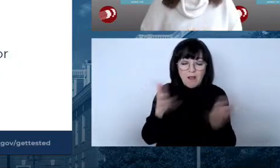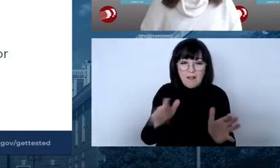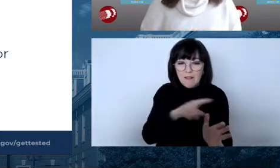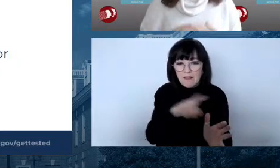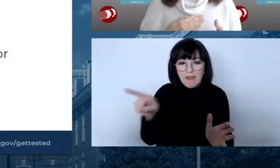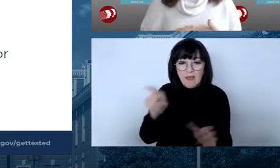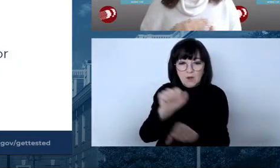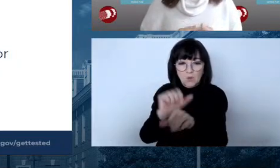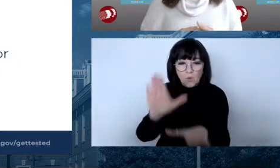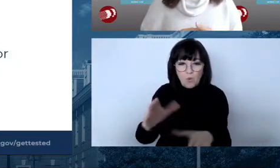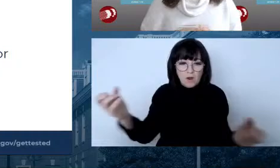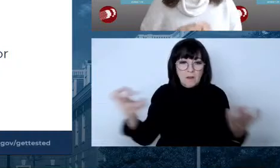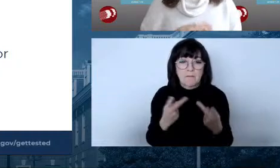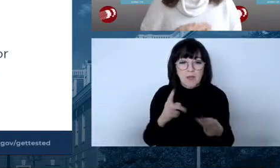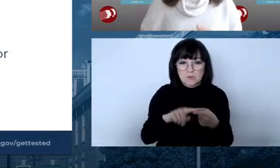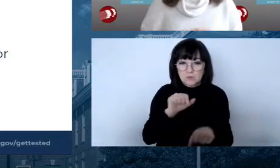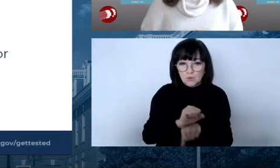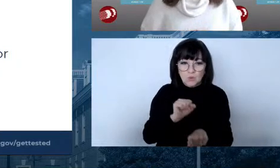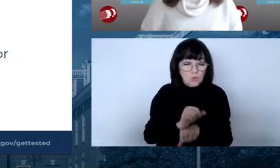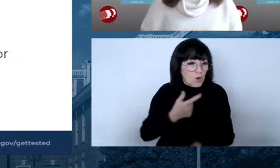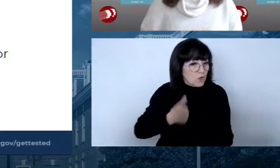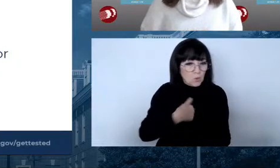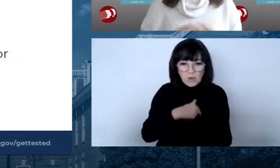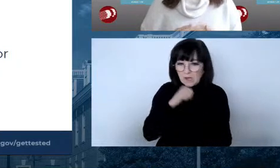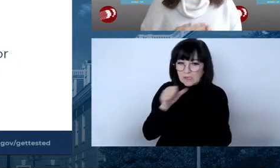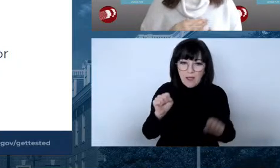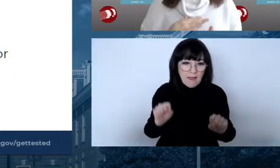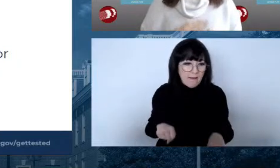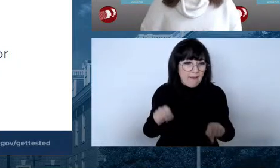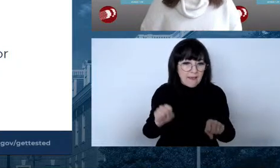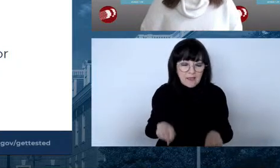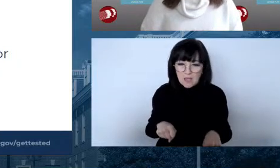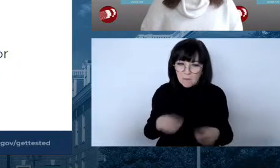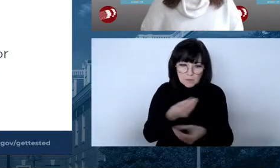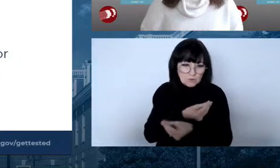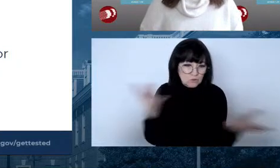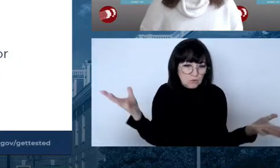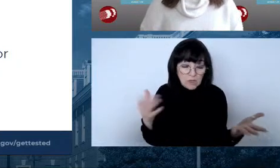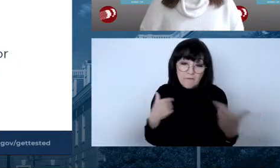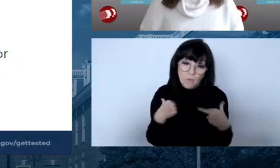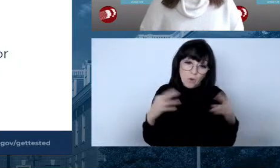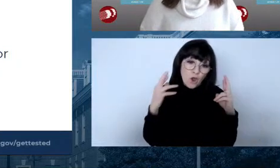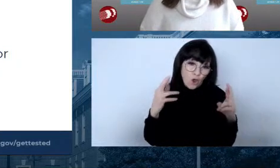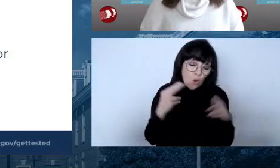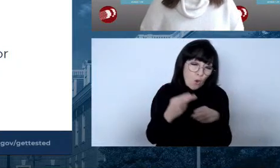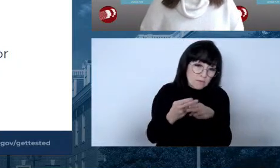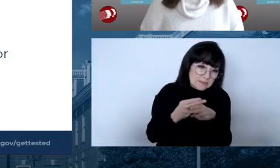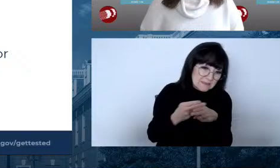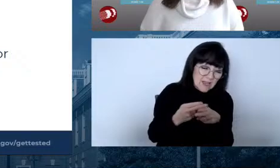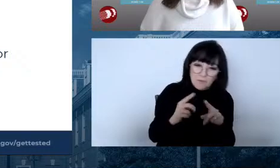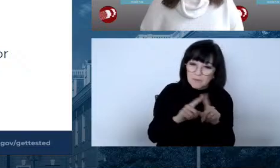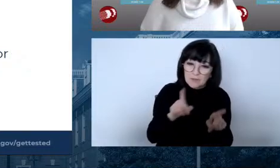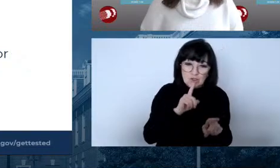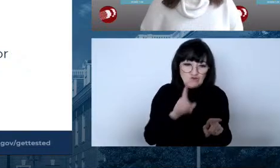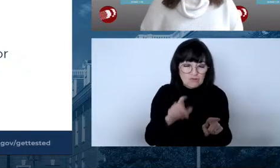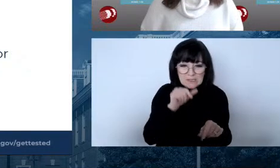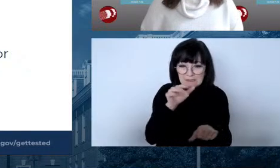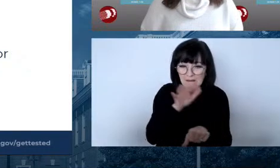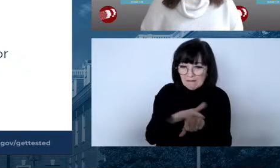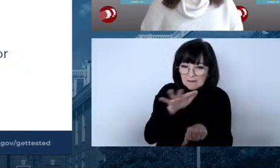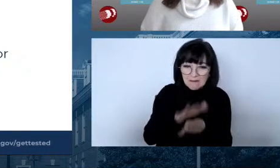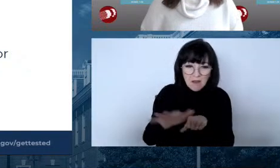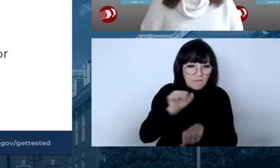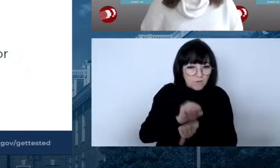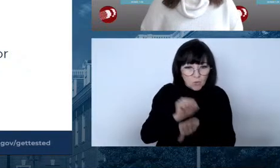work. We are no longer able to do that. We hope that that's temporary, but we have really redirected our